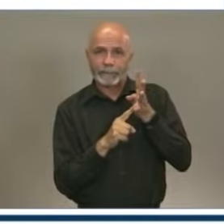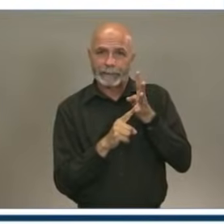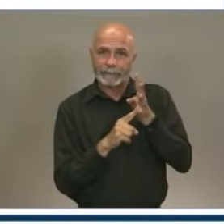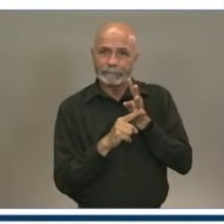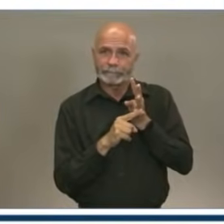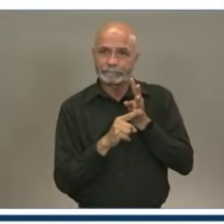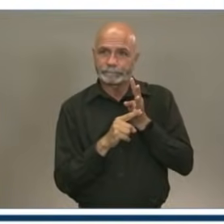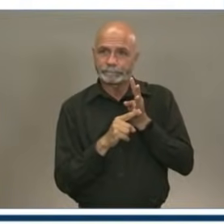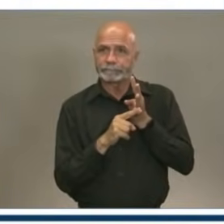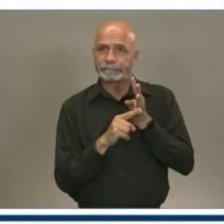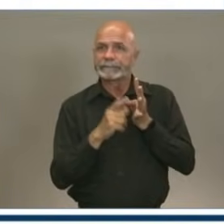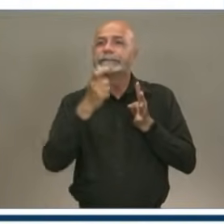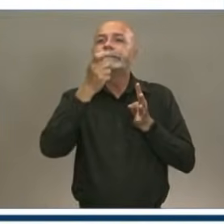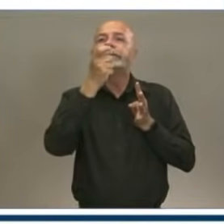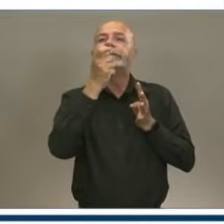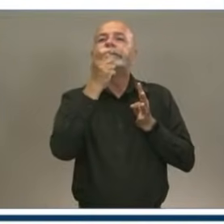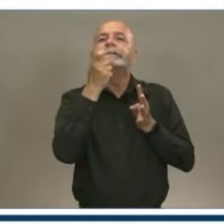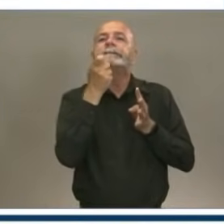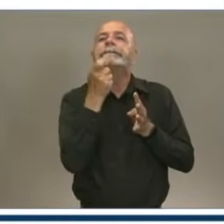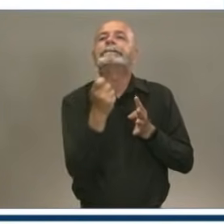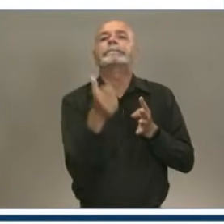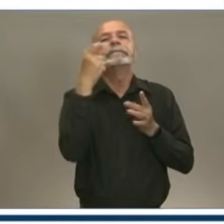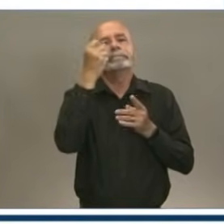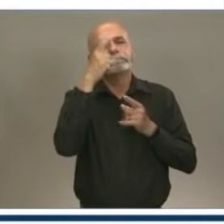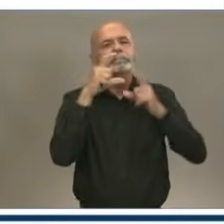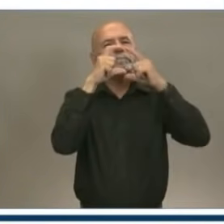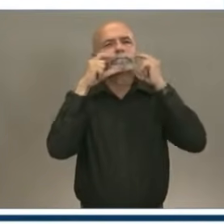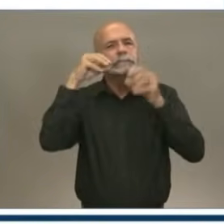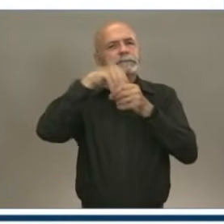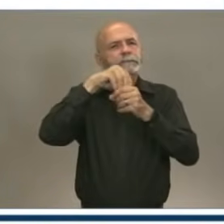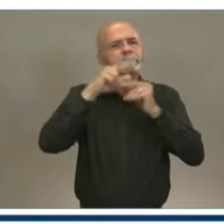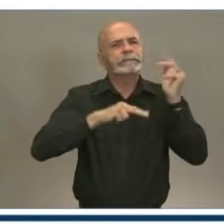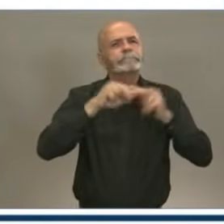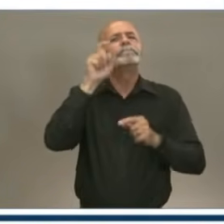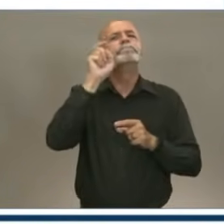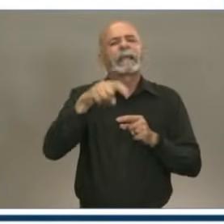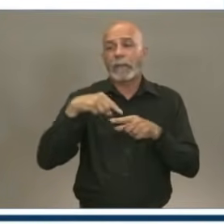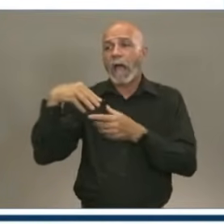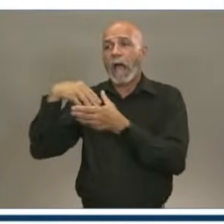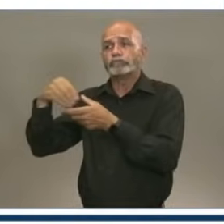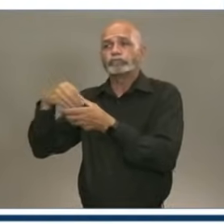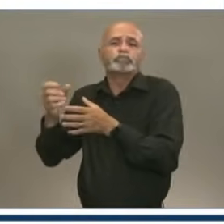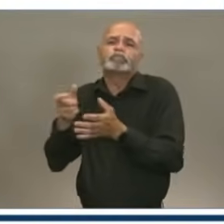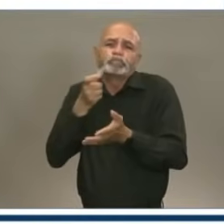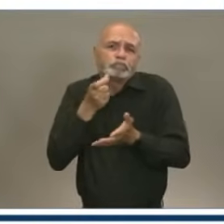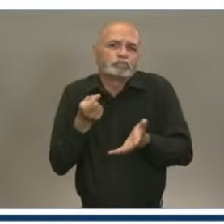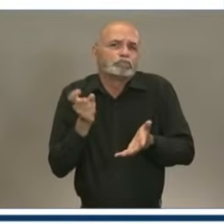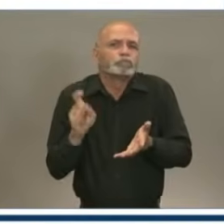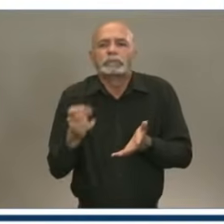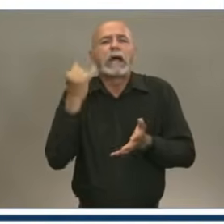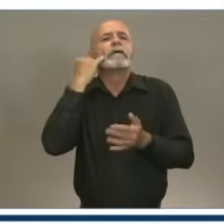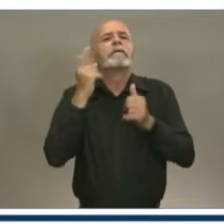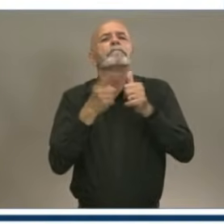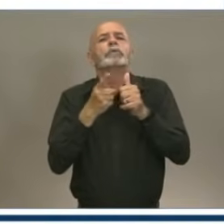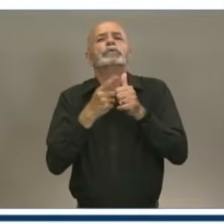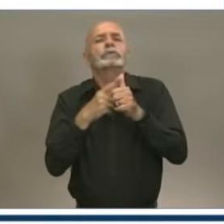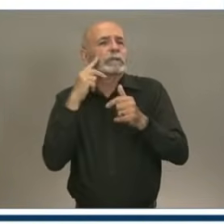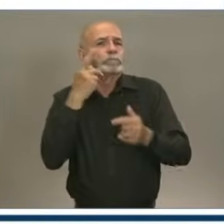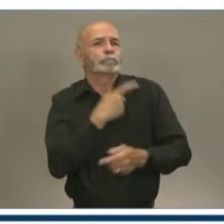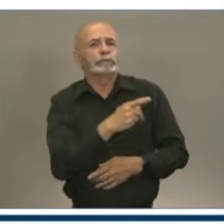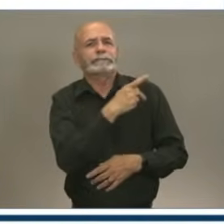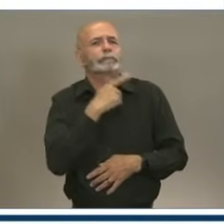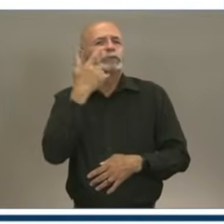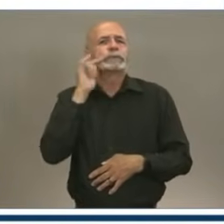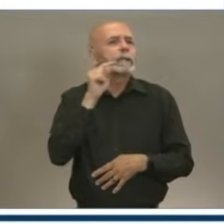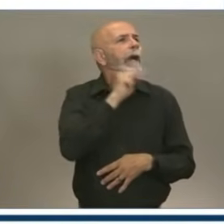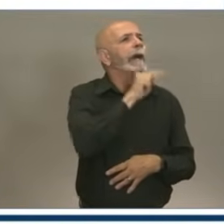our incremental approach, and we're watching very closely with what other provinces are doing and how that